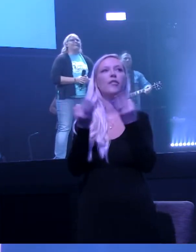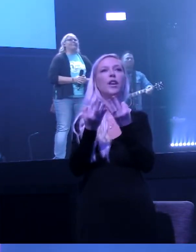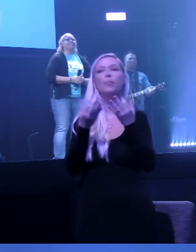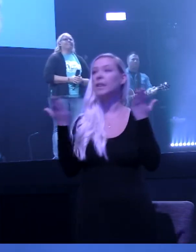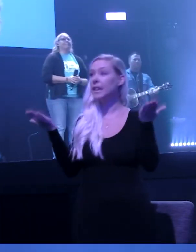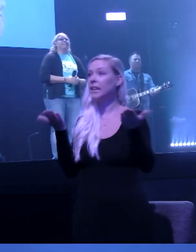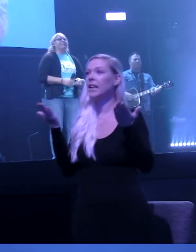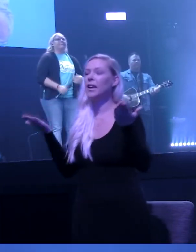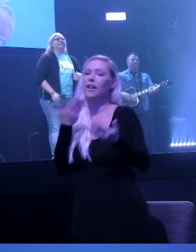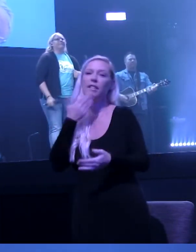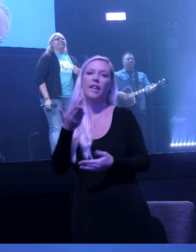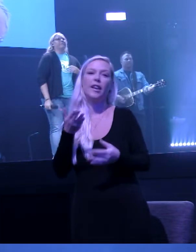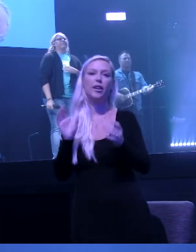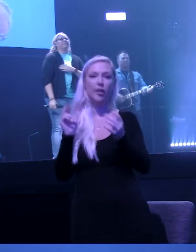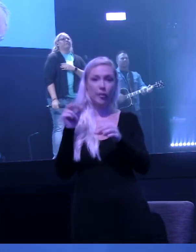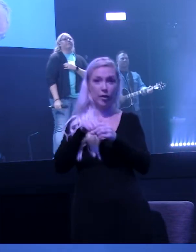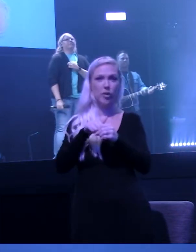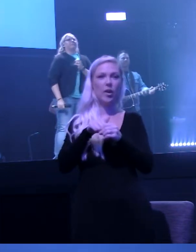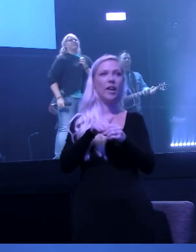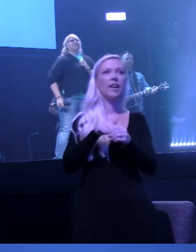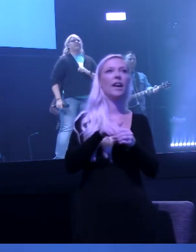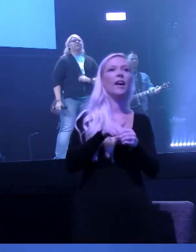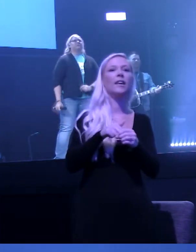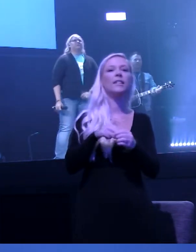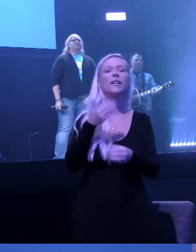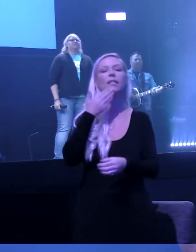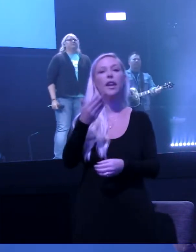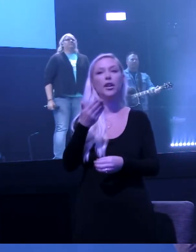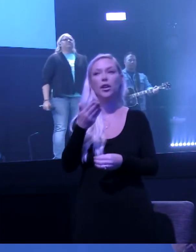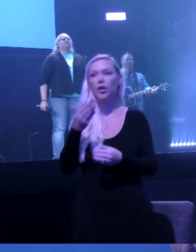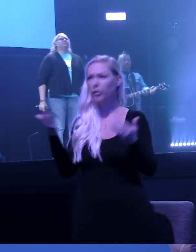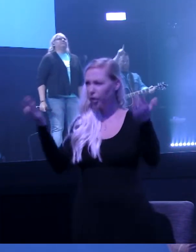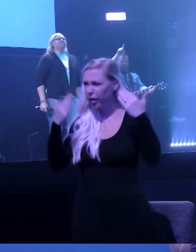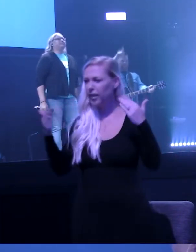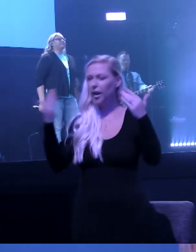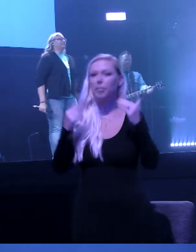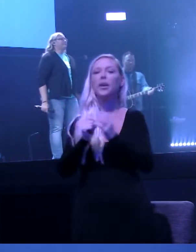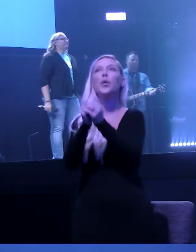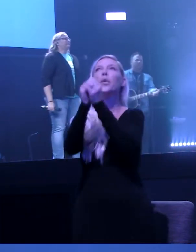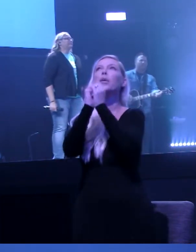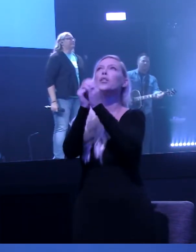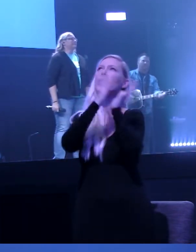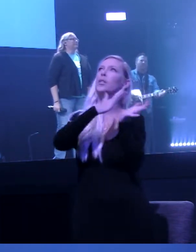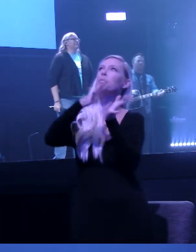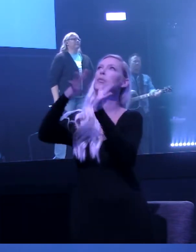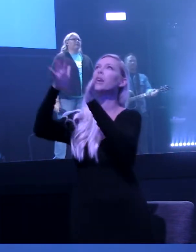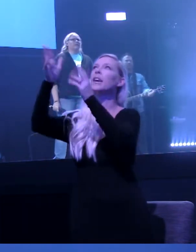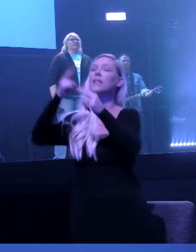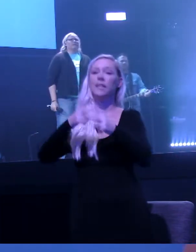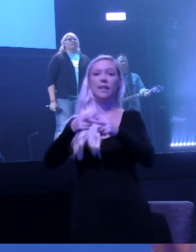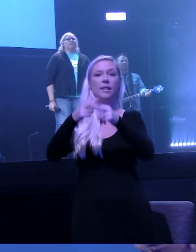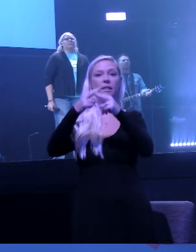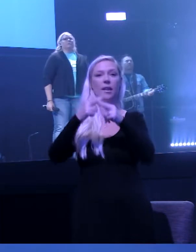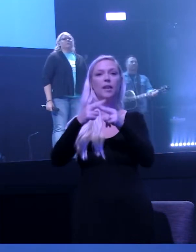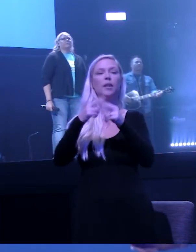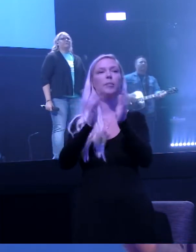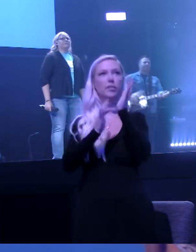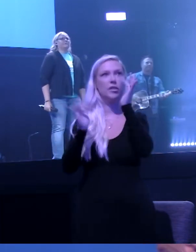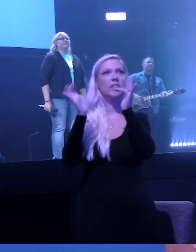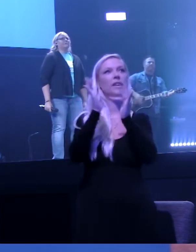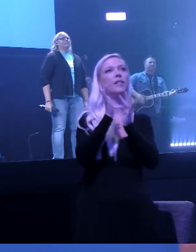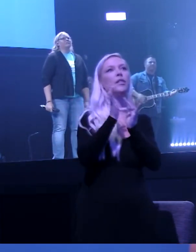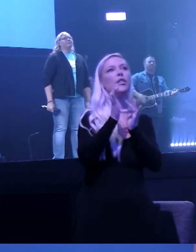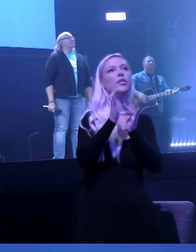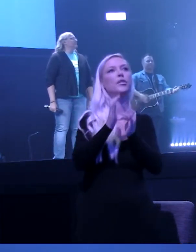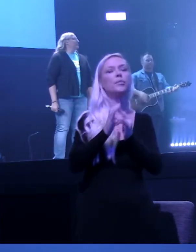in person, thank you for joining us. Thank you for coming together and praising the name of Jesus. If you're just